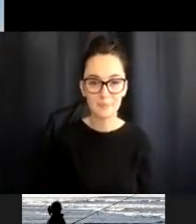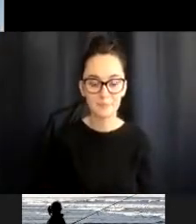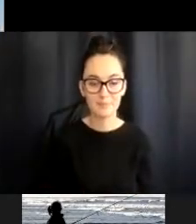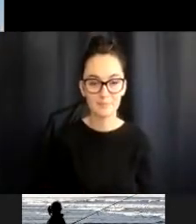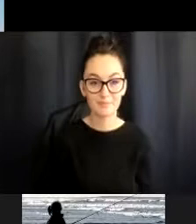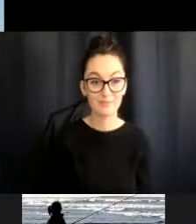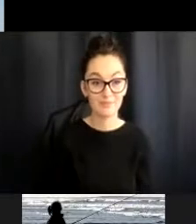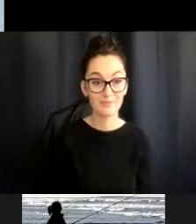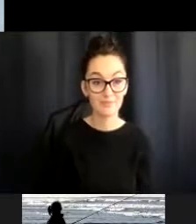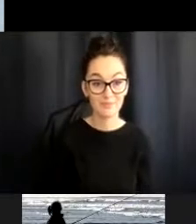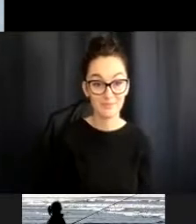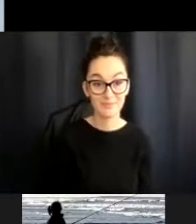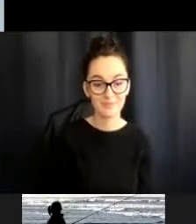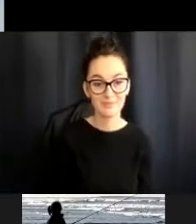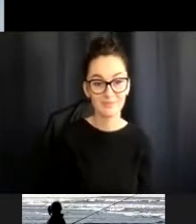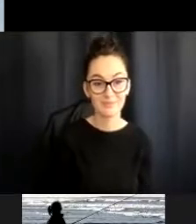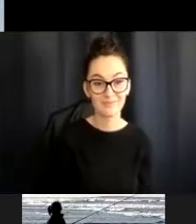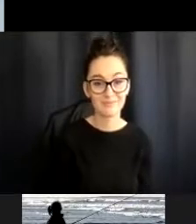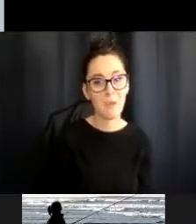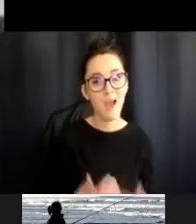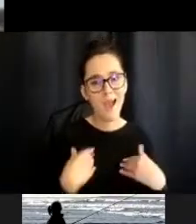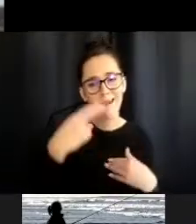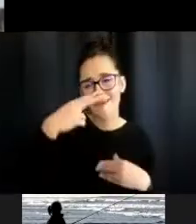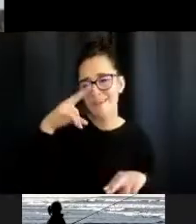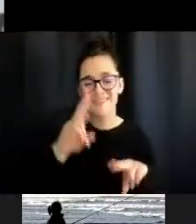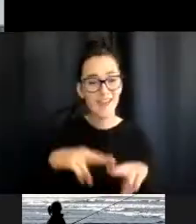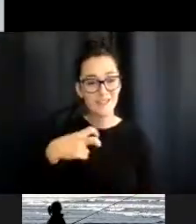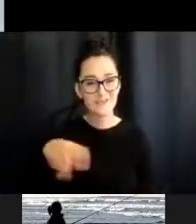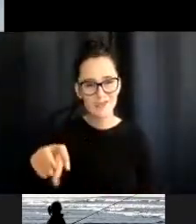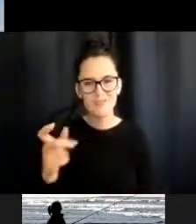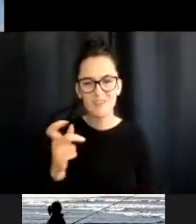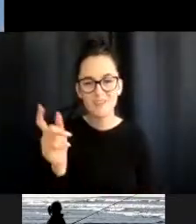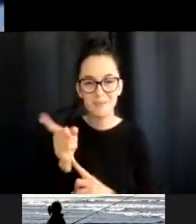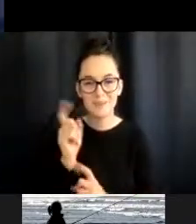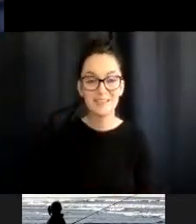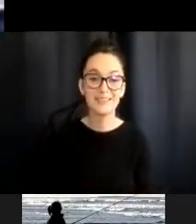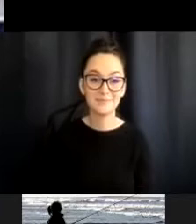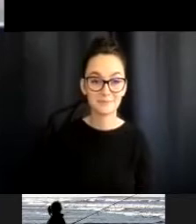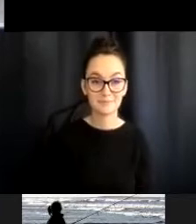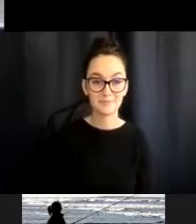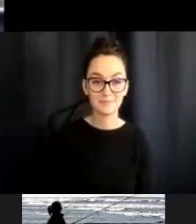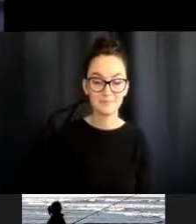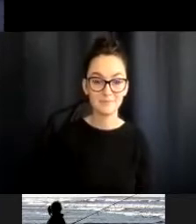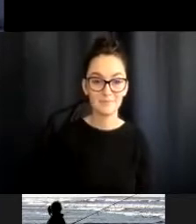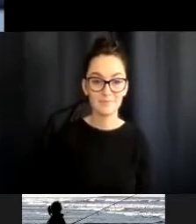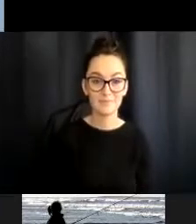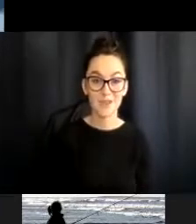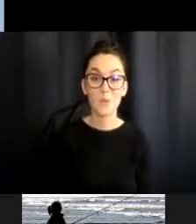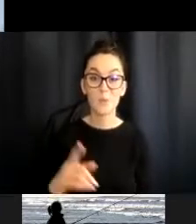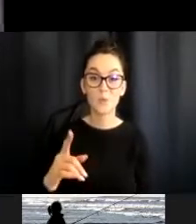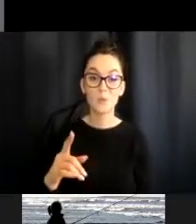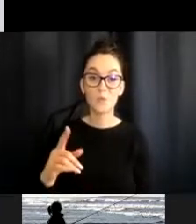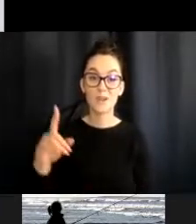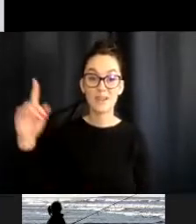We're going to do a really fun trip here in just a couple minutes. We're going to head down the cliff and we're going